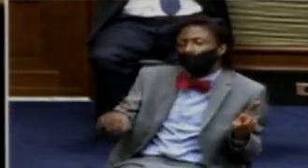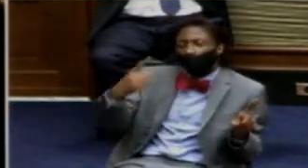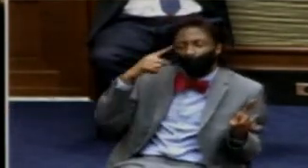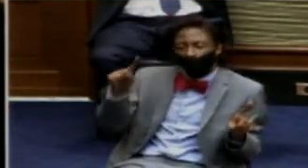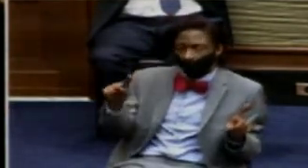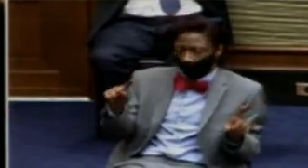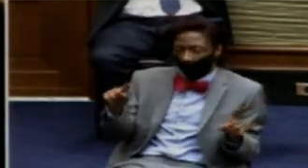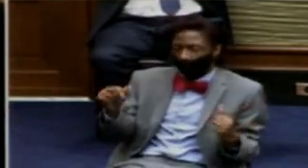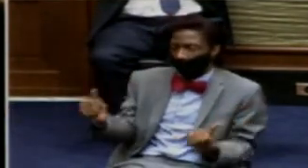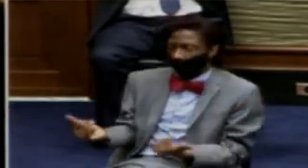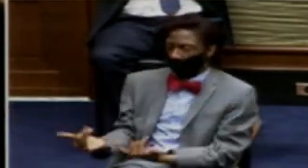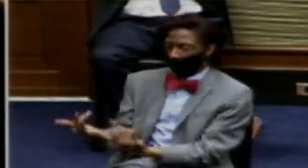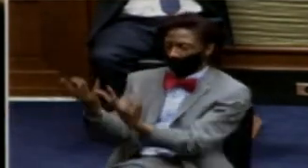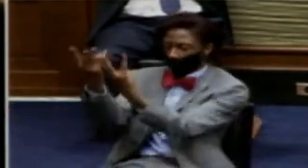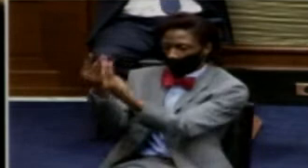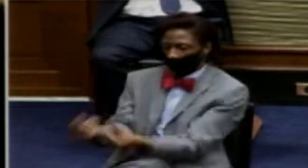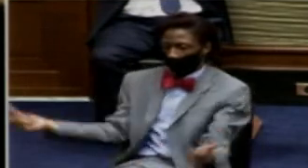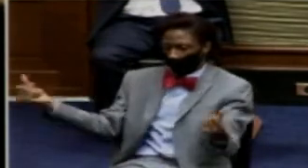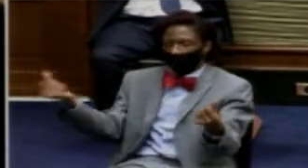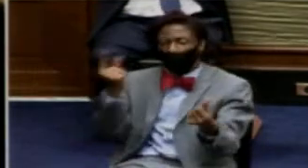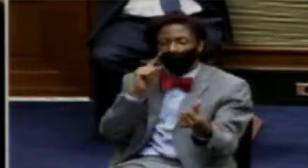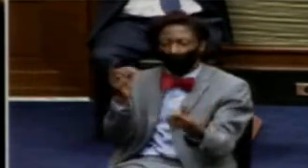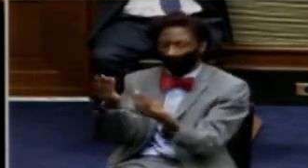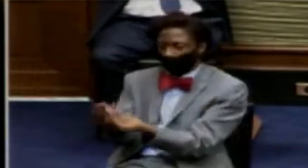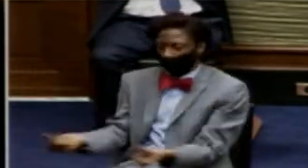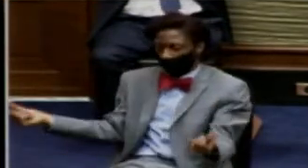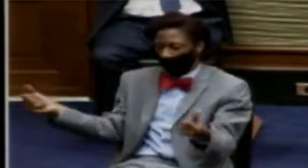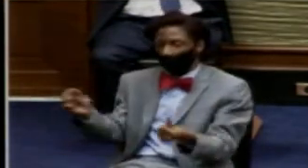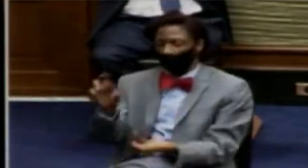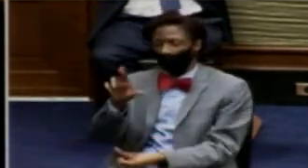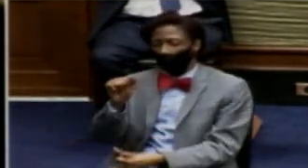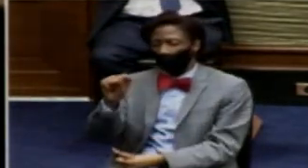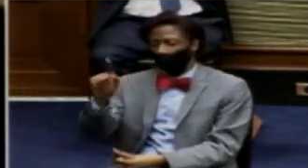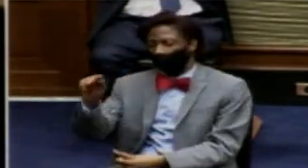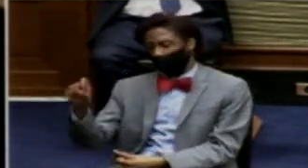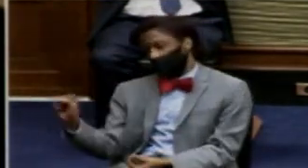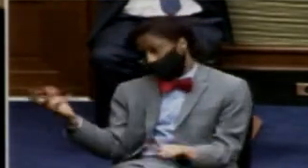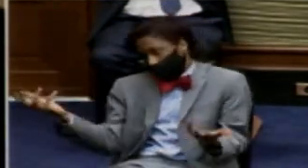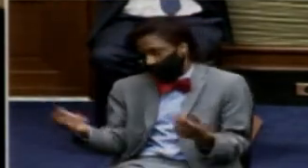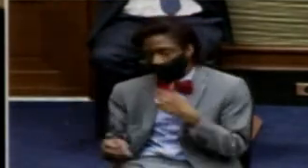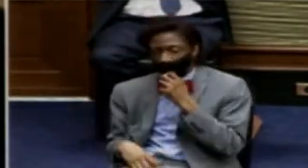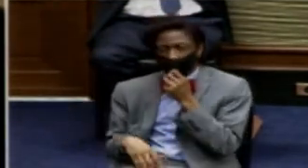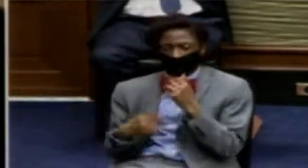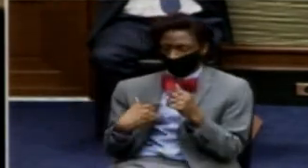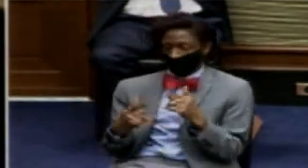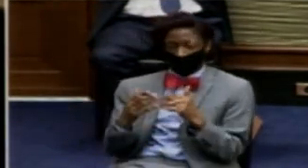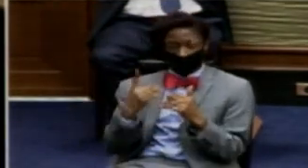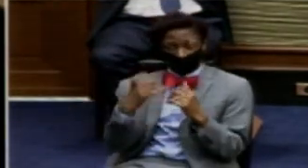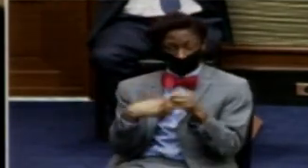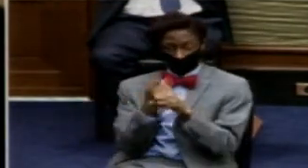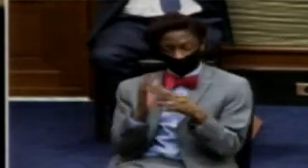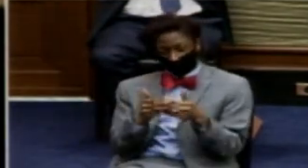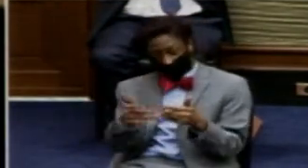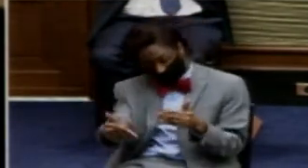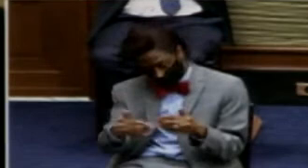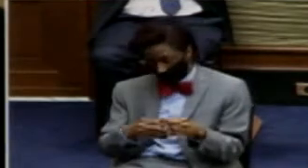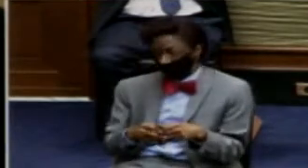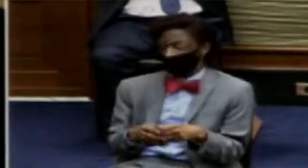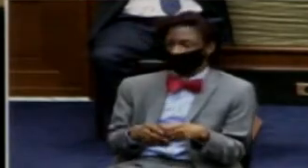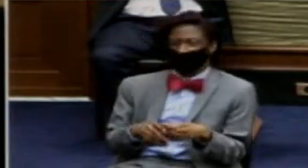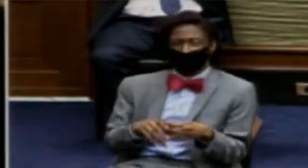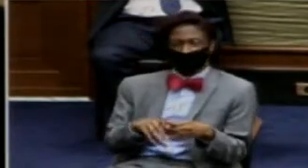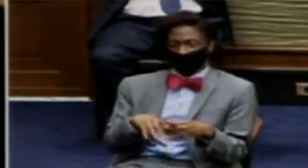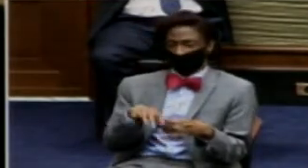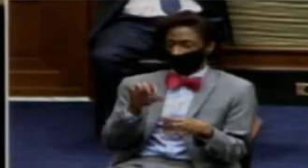burn down the barn to get rid of the rats, unquote. More than 100 years later, this stain of